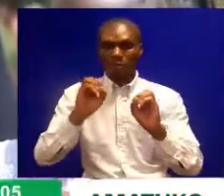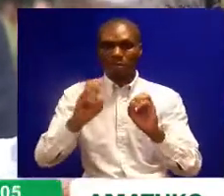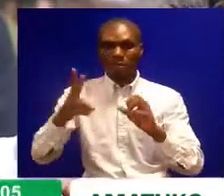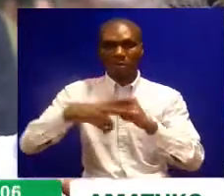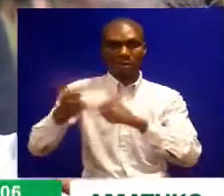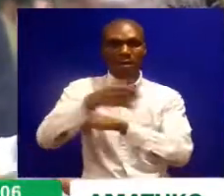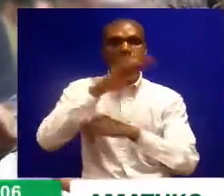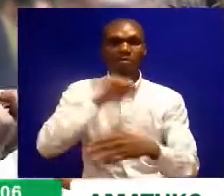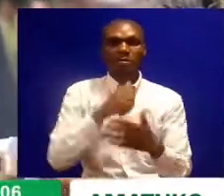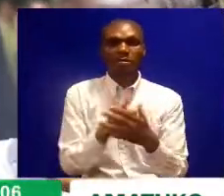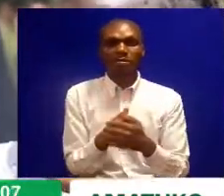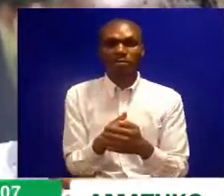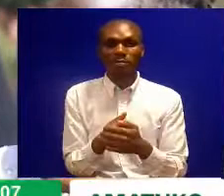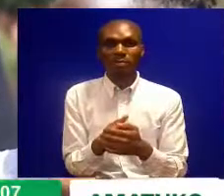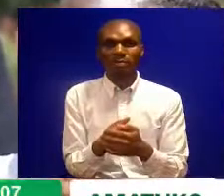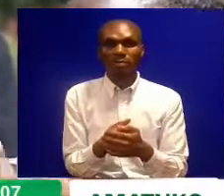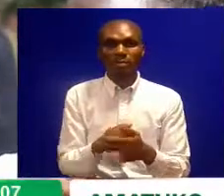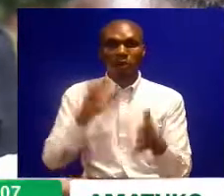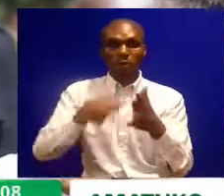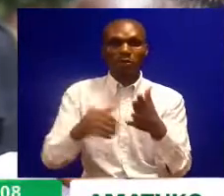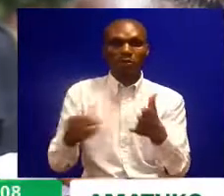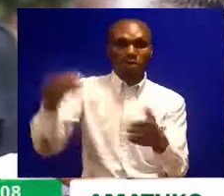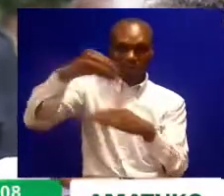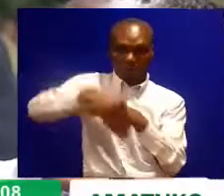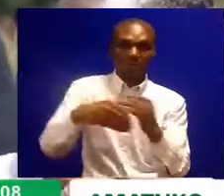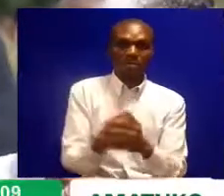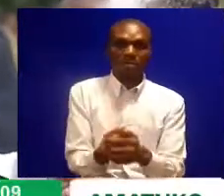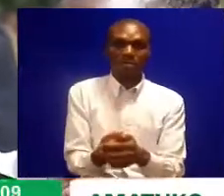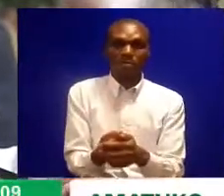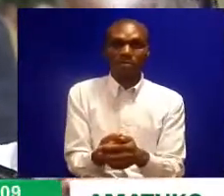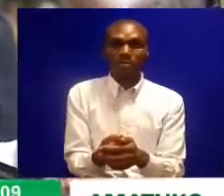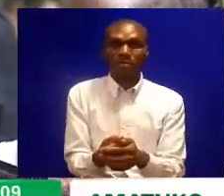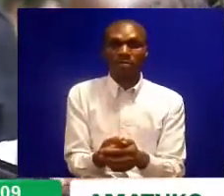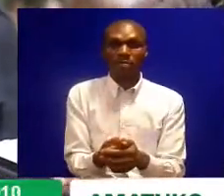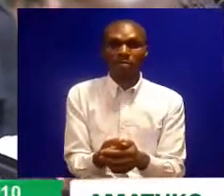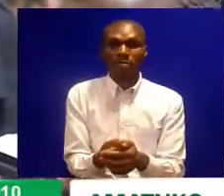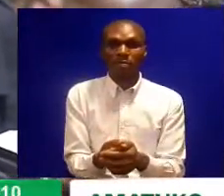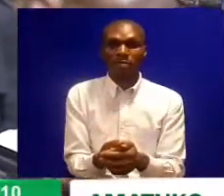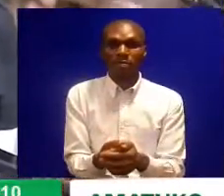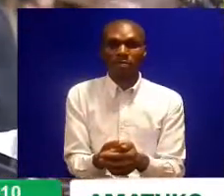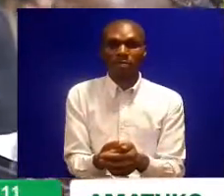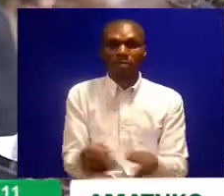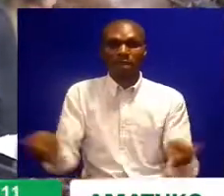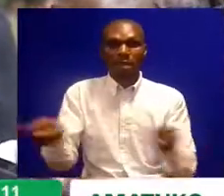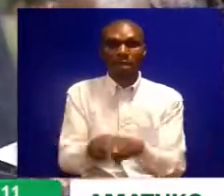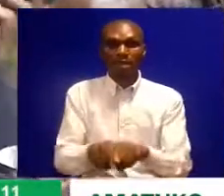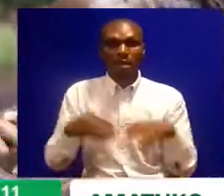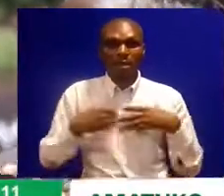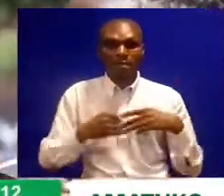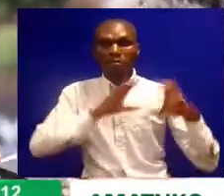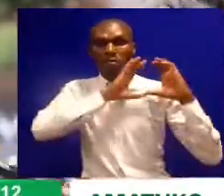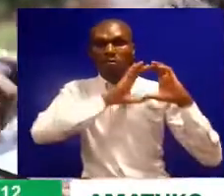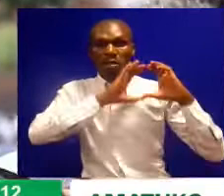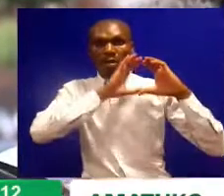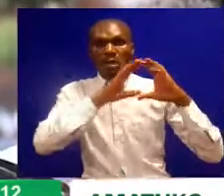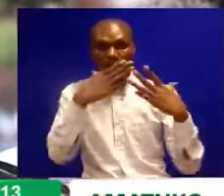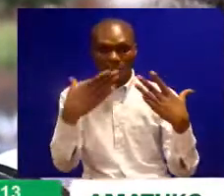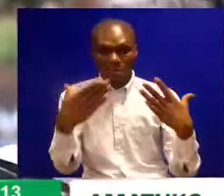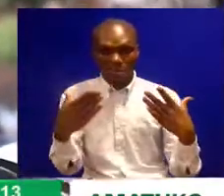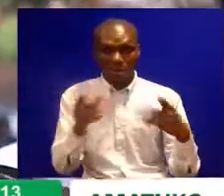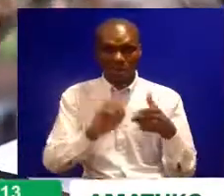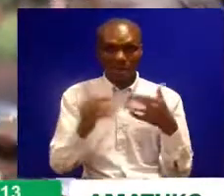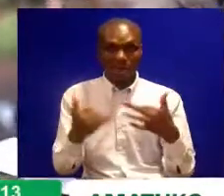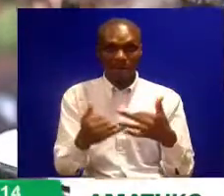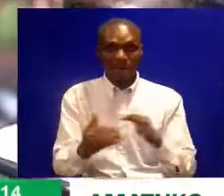yaliru. So, option nere liya tigarete. Option ni? Strike. Down our tools. Because that's the only option. Akiri tuwa